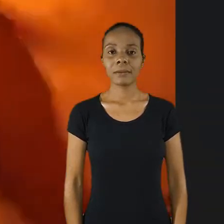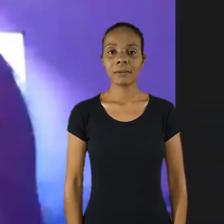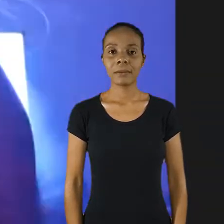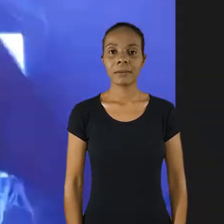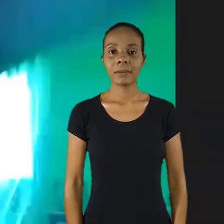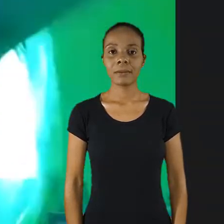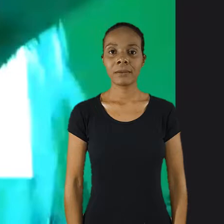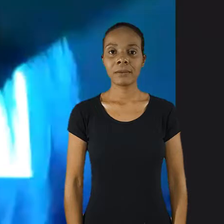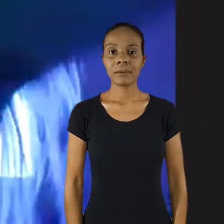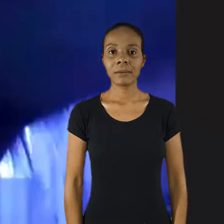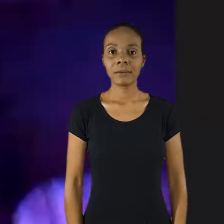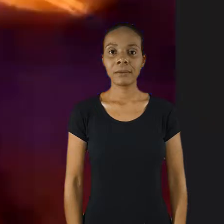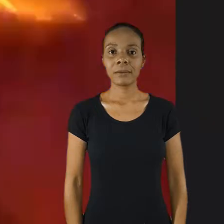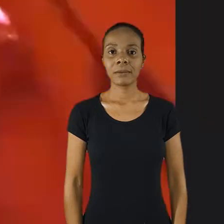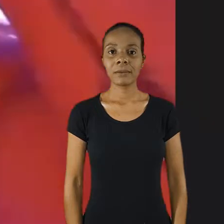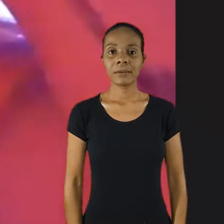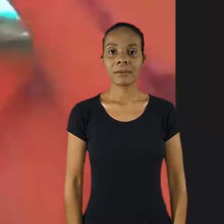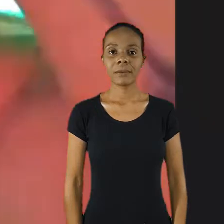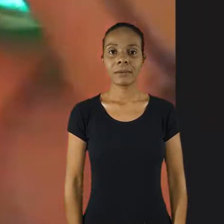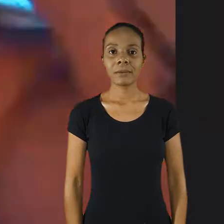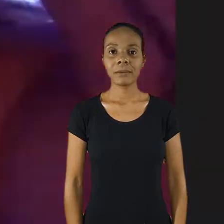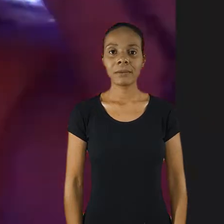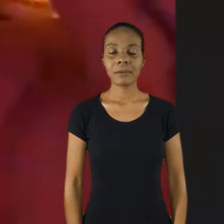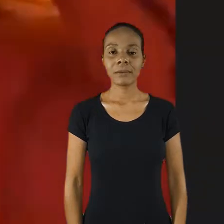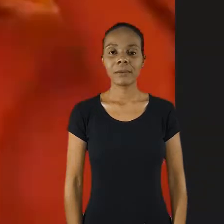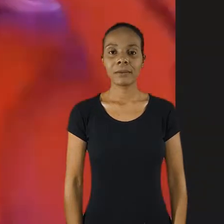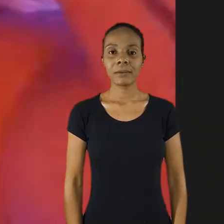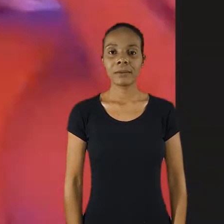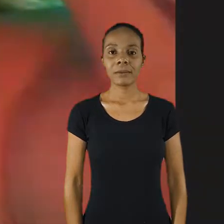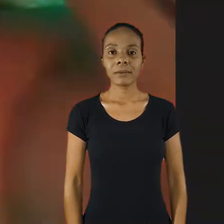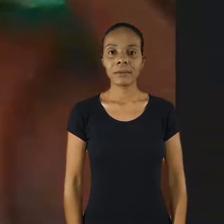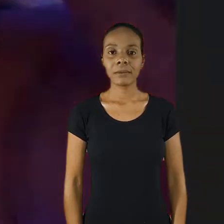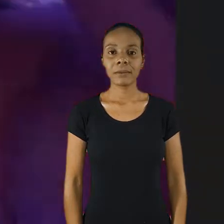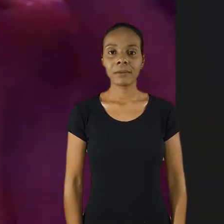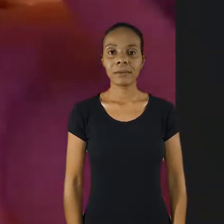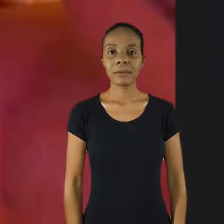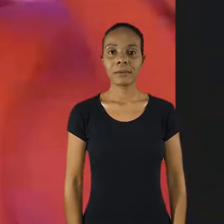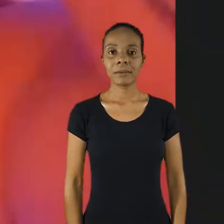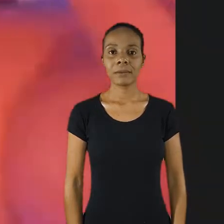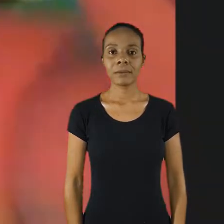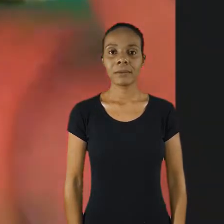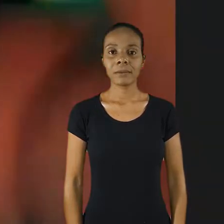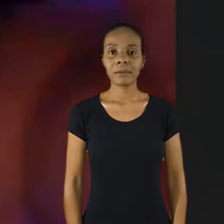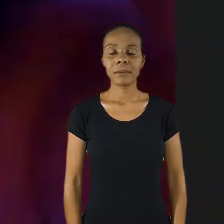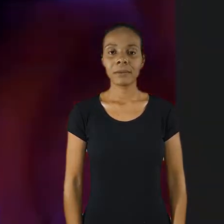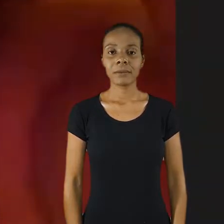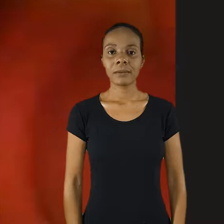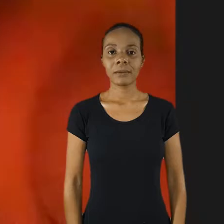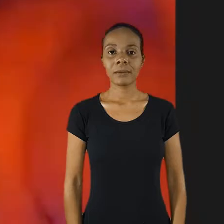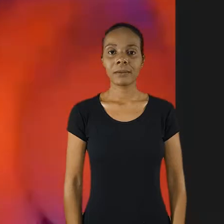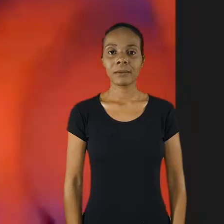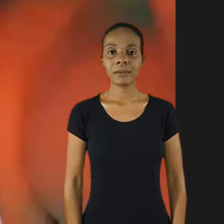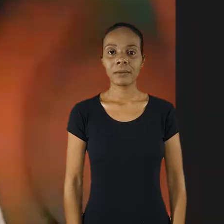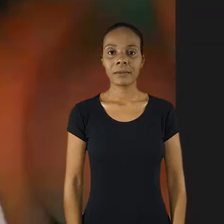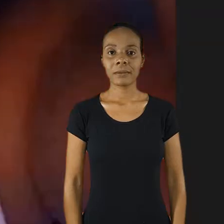I think I see confetti from this potion. Pillow fights and feathers overdosing. Smells like